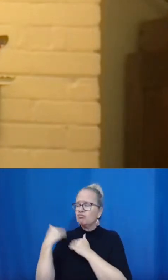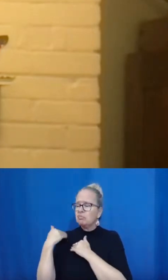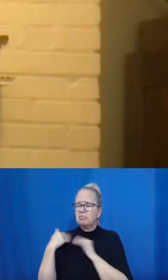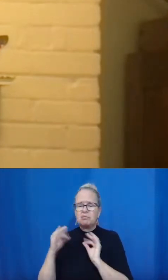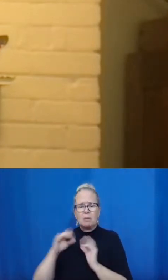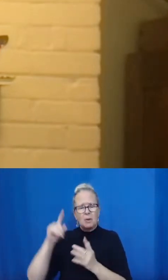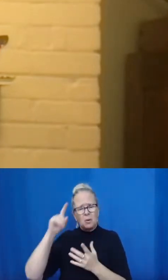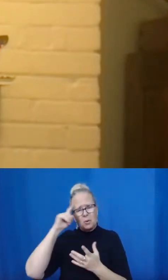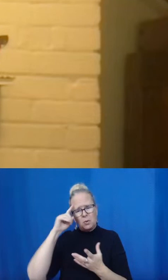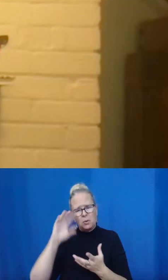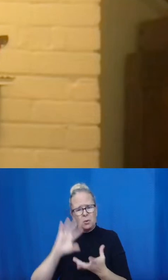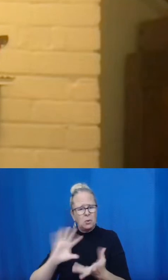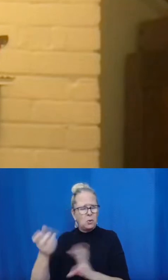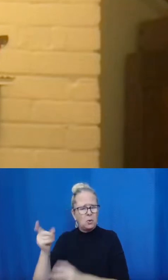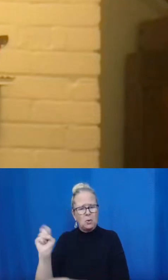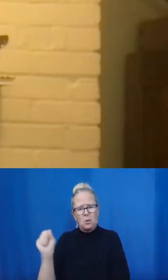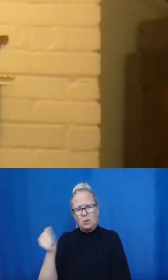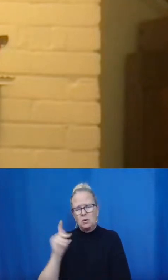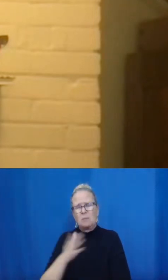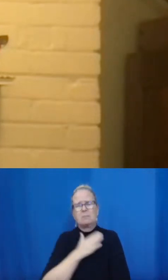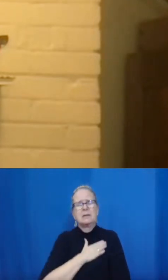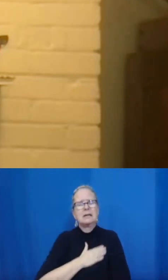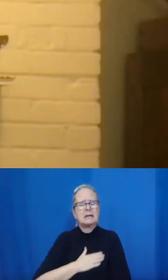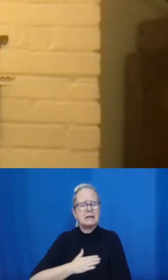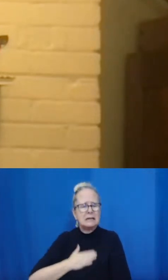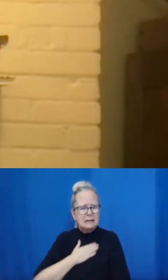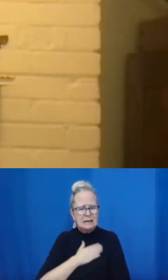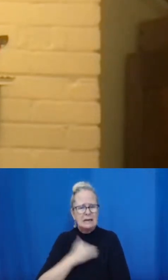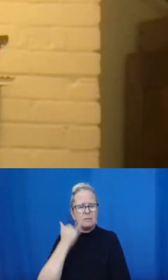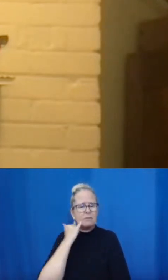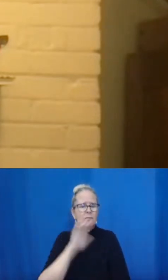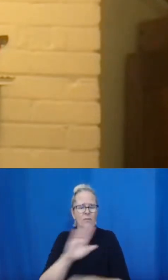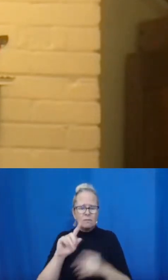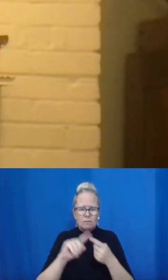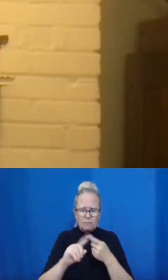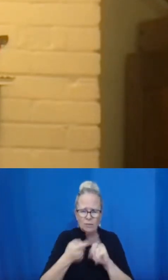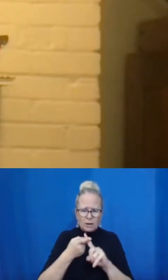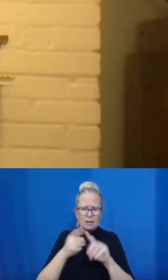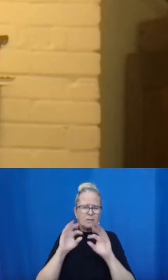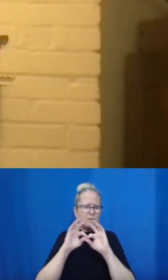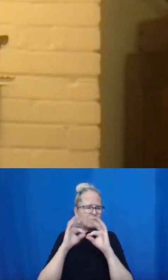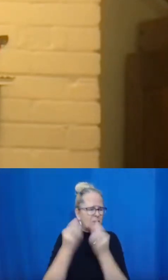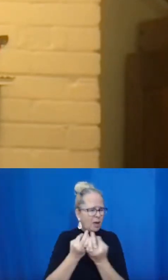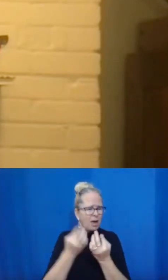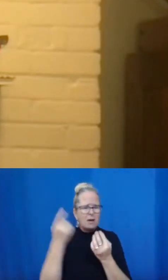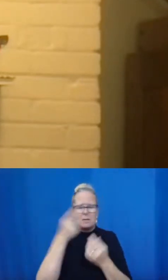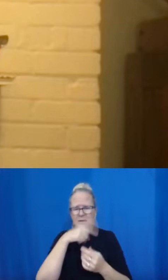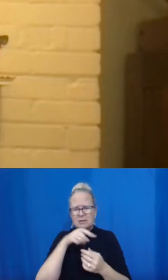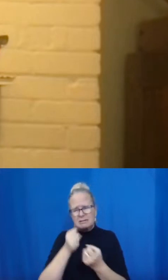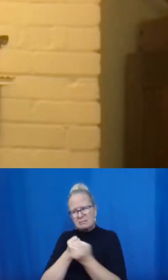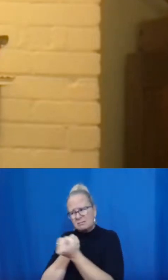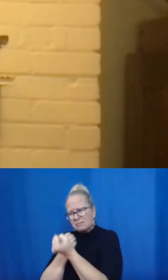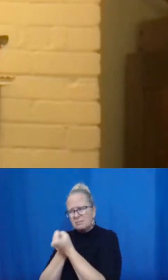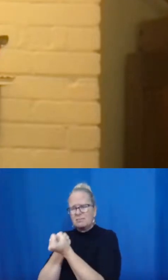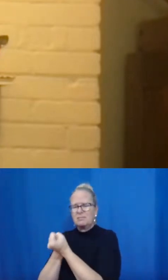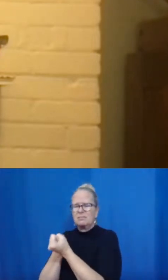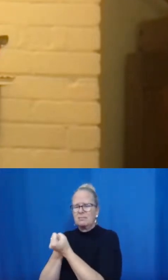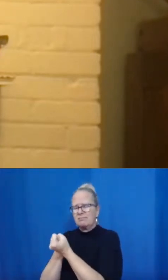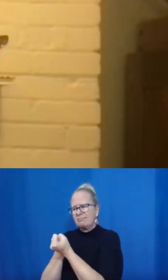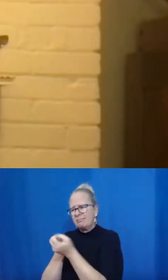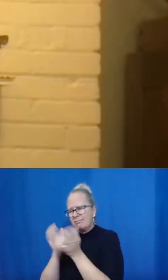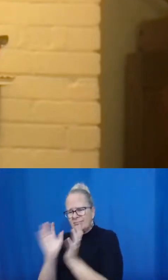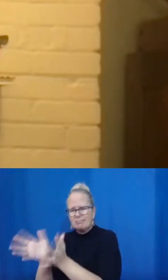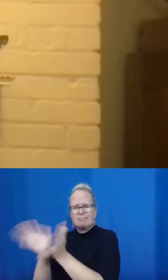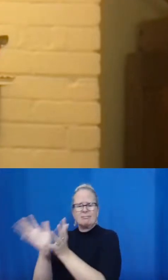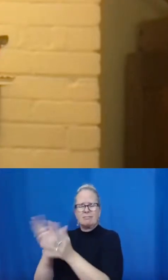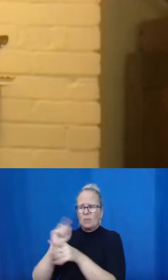that's happening there right now. Please send them good wishes, support all of those physicians there,